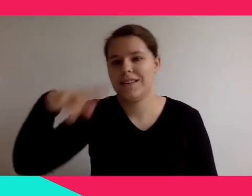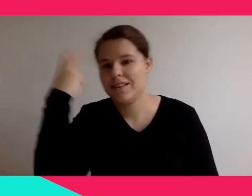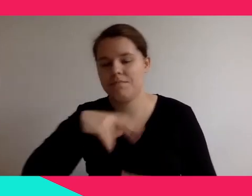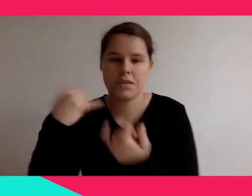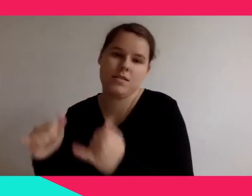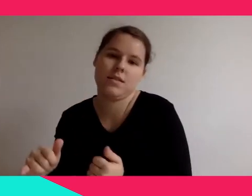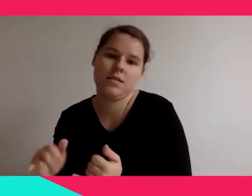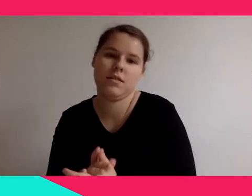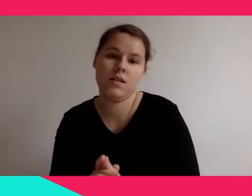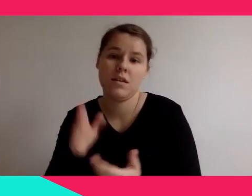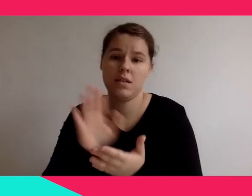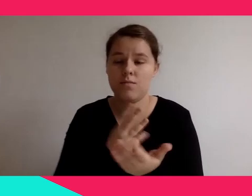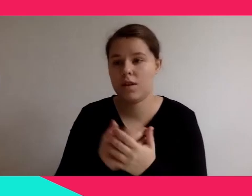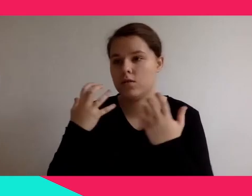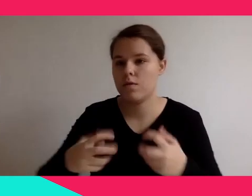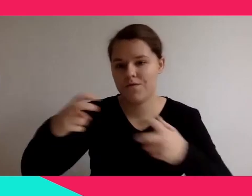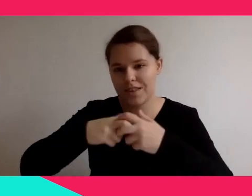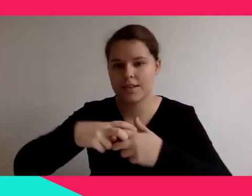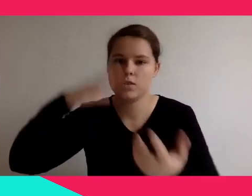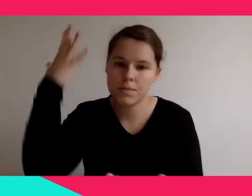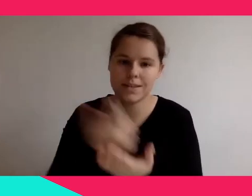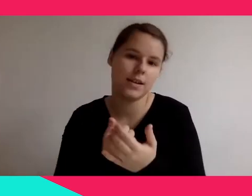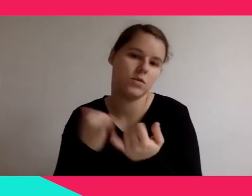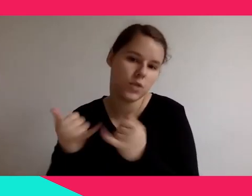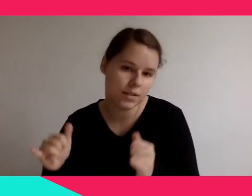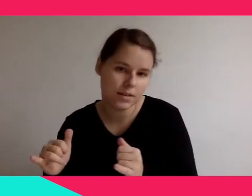are on site. And I will get back to this later.